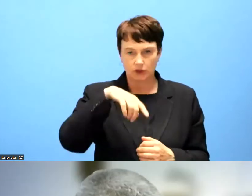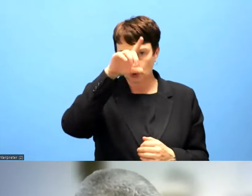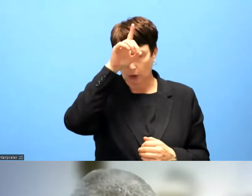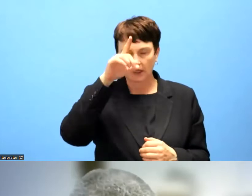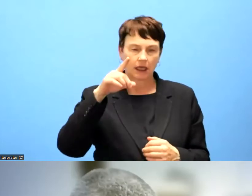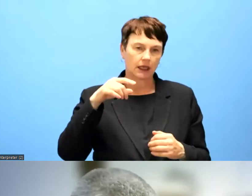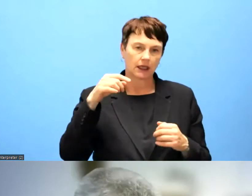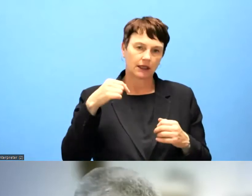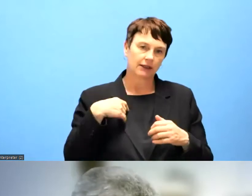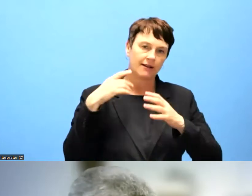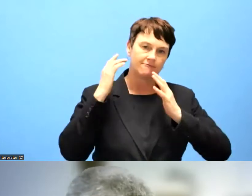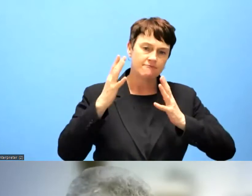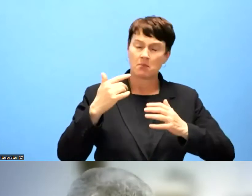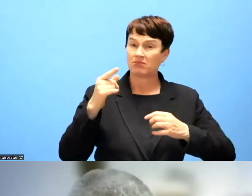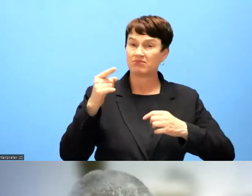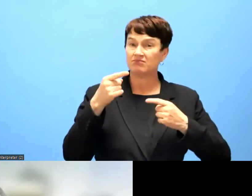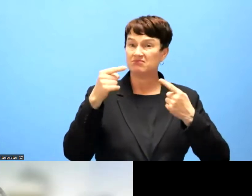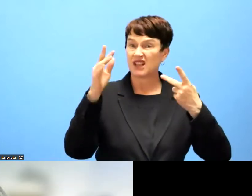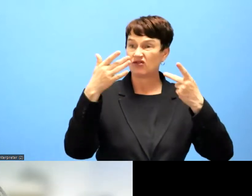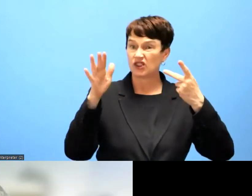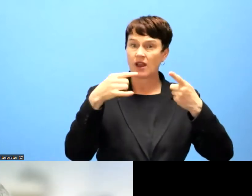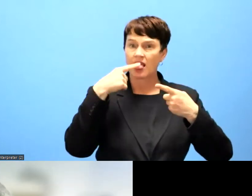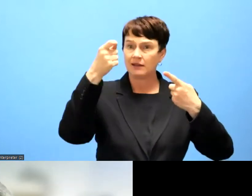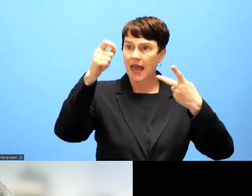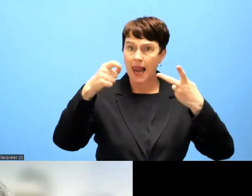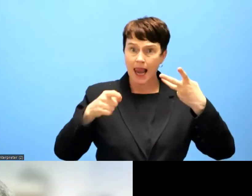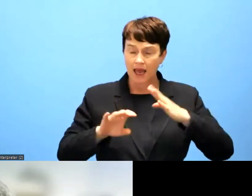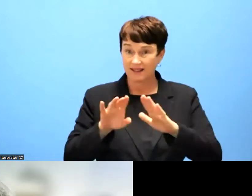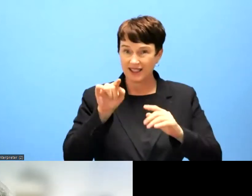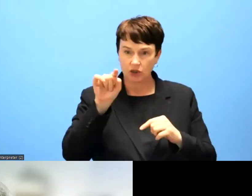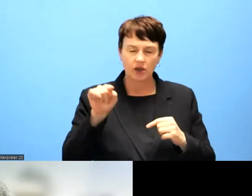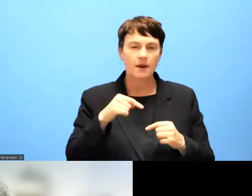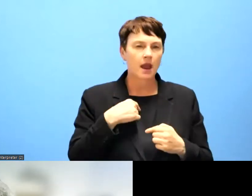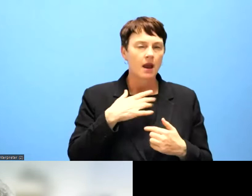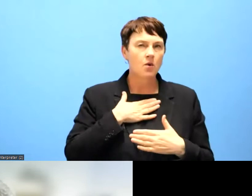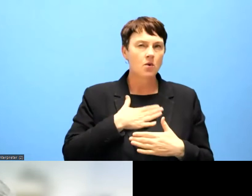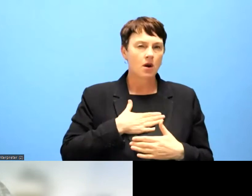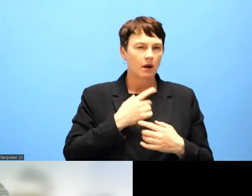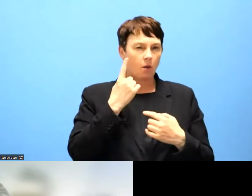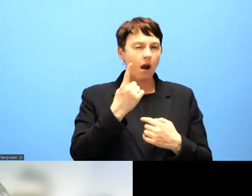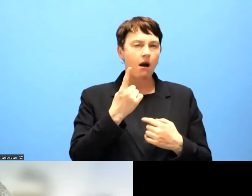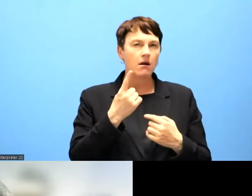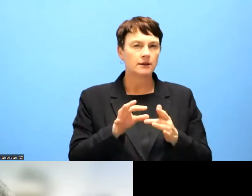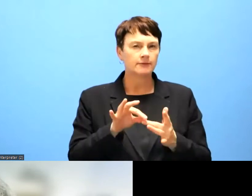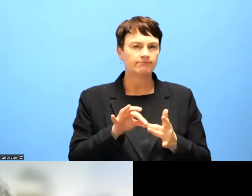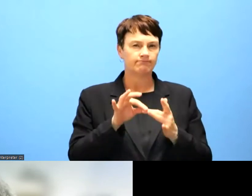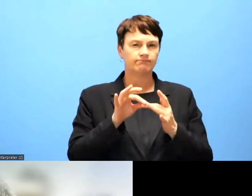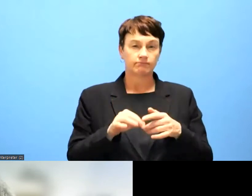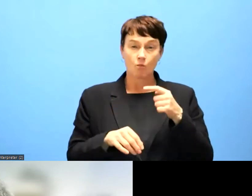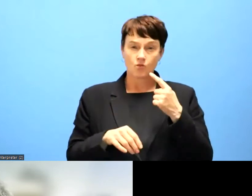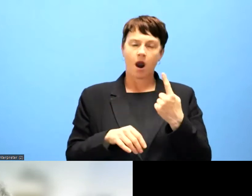fine. The first I would like to mention is the good issue of the EN. The very, very good issue is